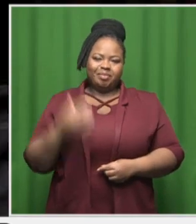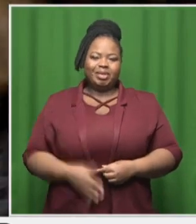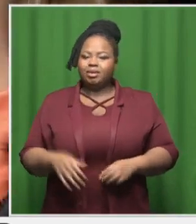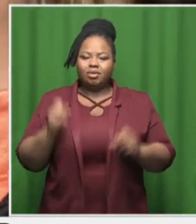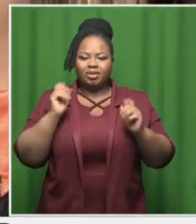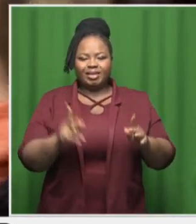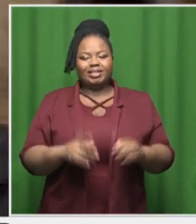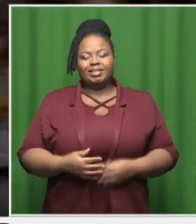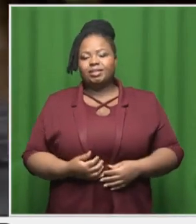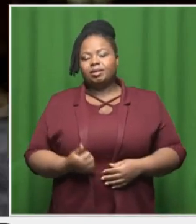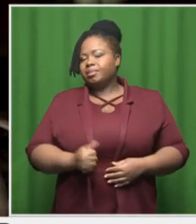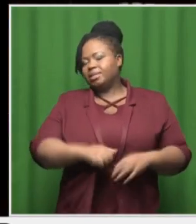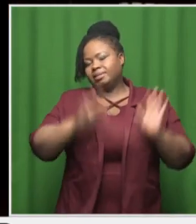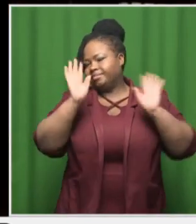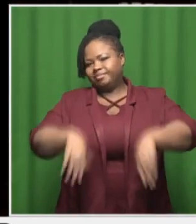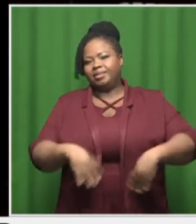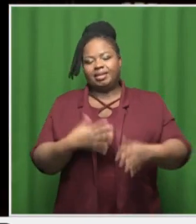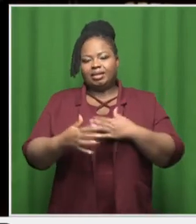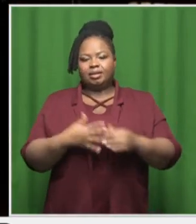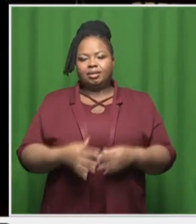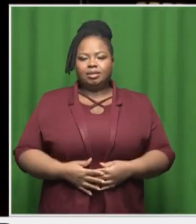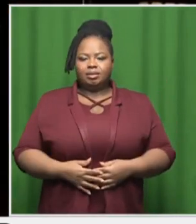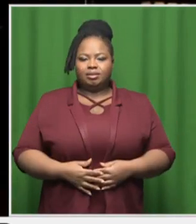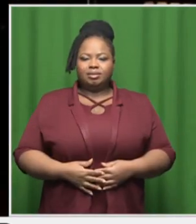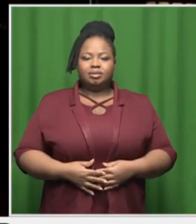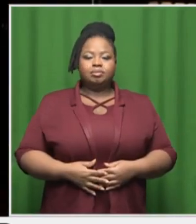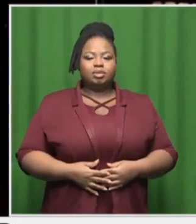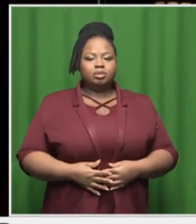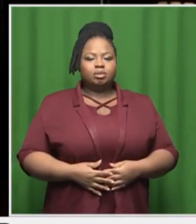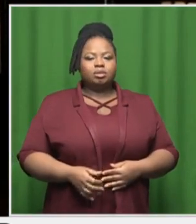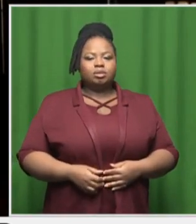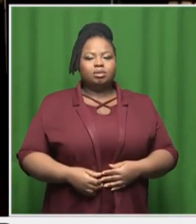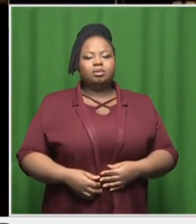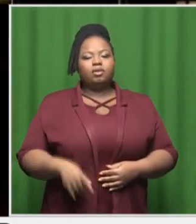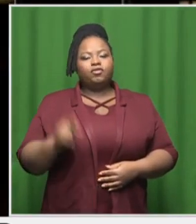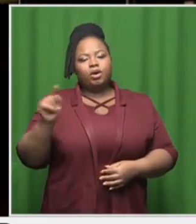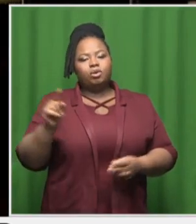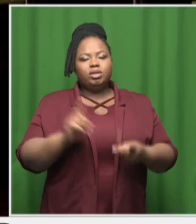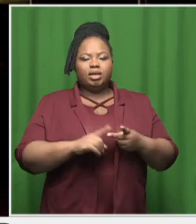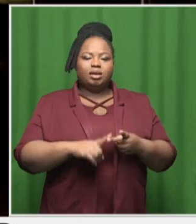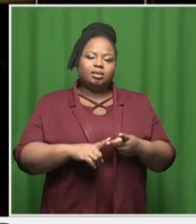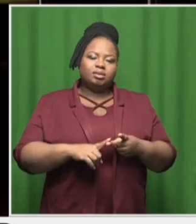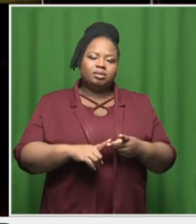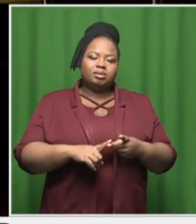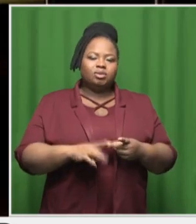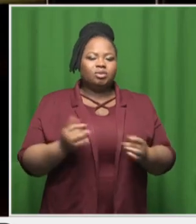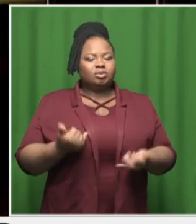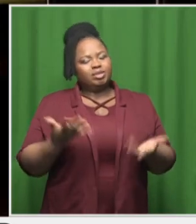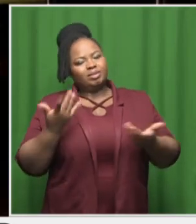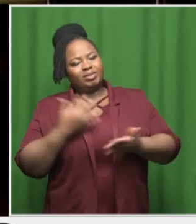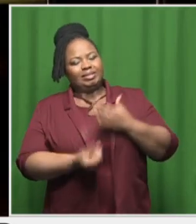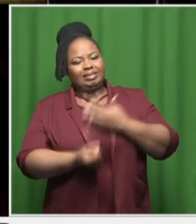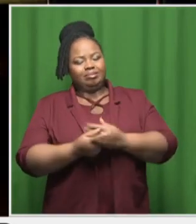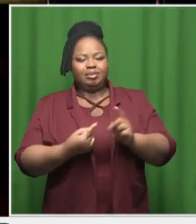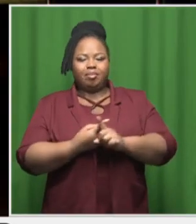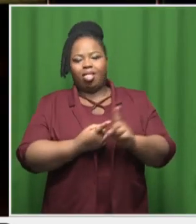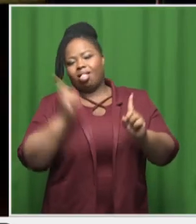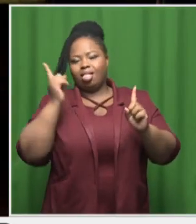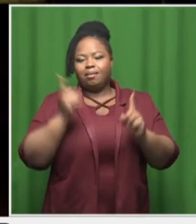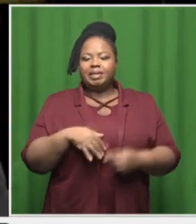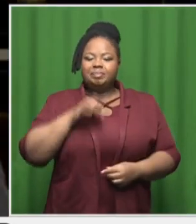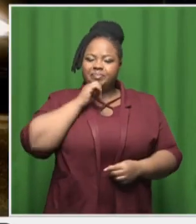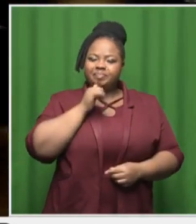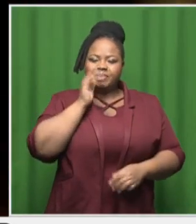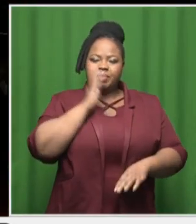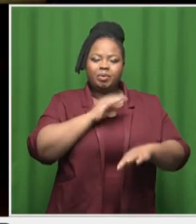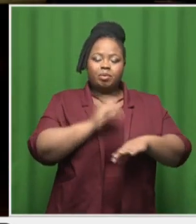Okay, Tonga. Yeah. You know, I was like... So anyway, okay. Where am I falling off the wagon here? No problem.